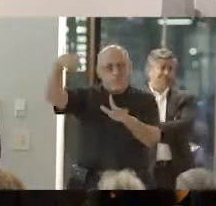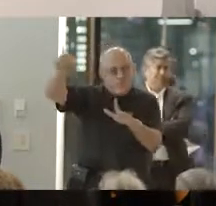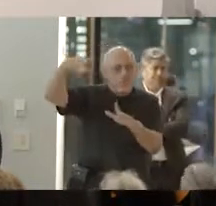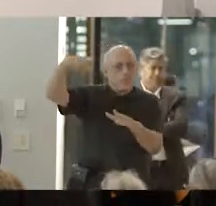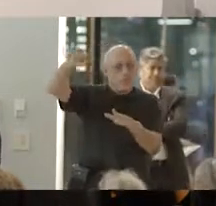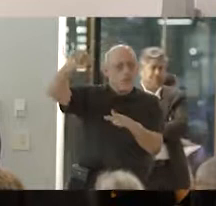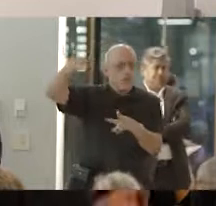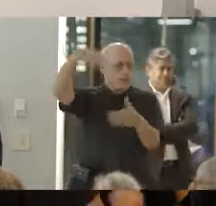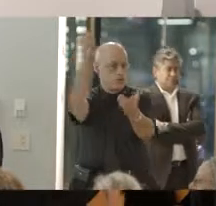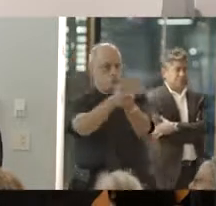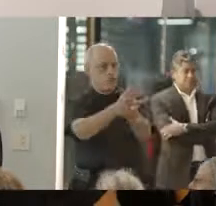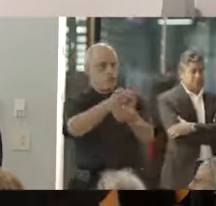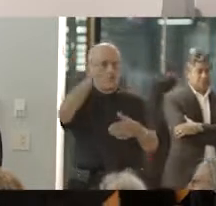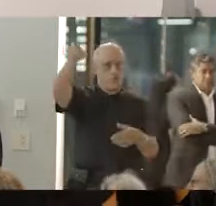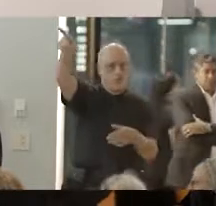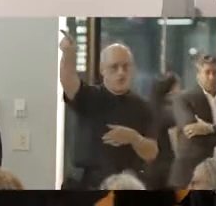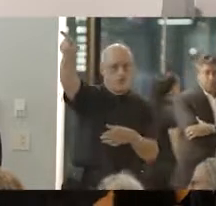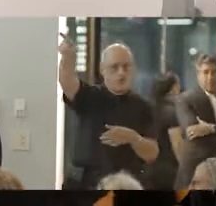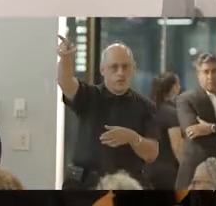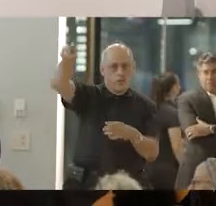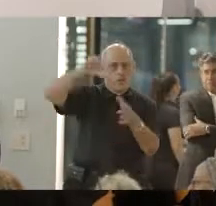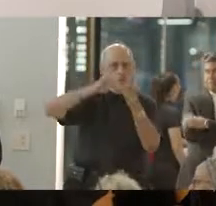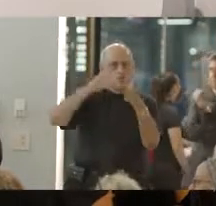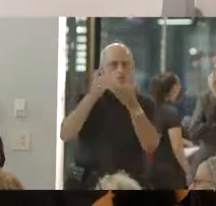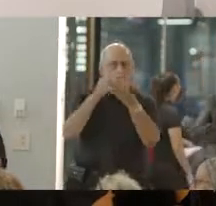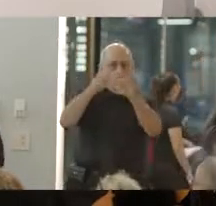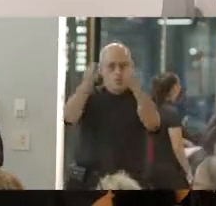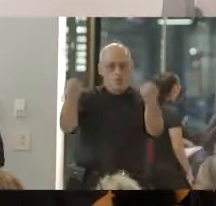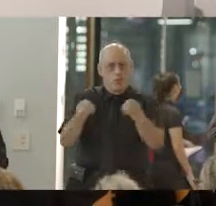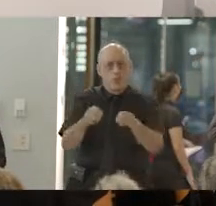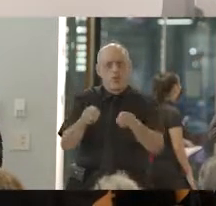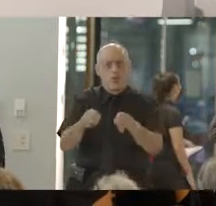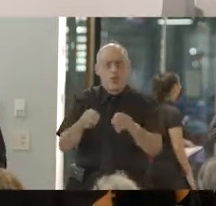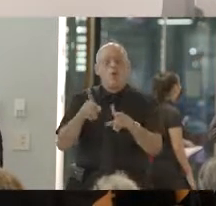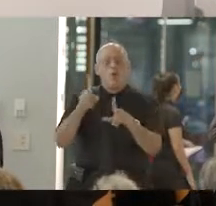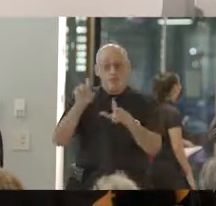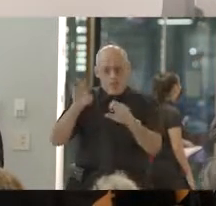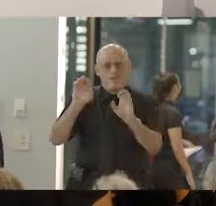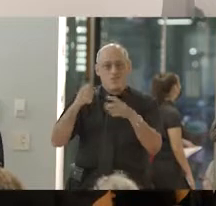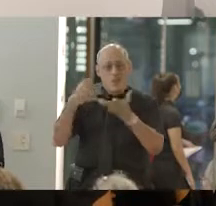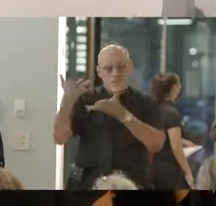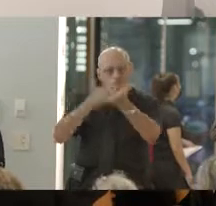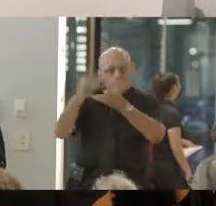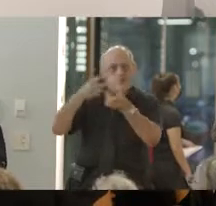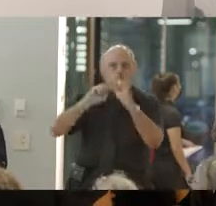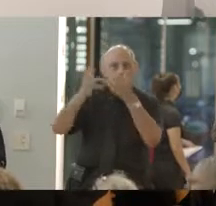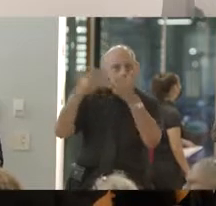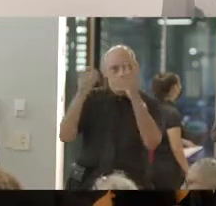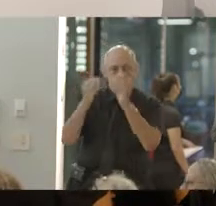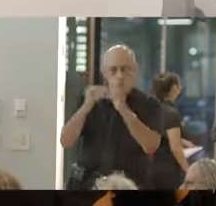their okay on where the ferry terminal goes. And I think that's something that can be the subject of ongoing